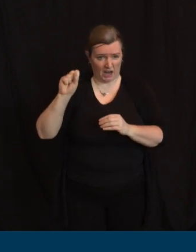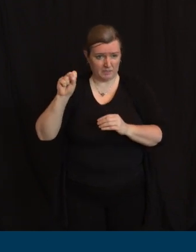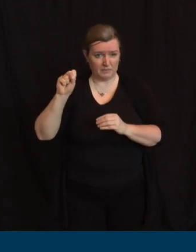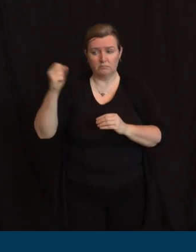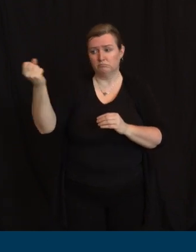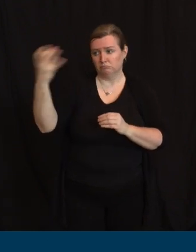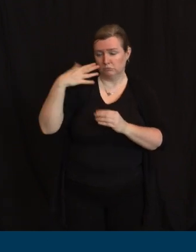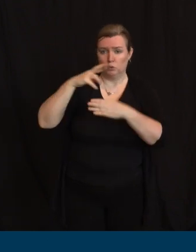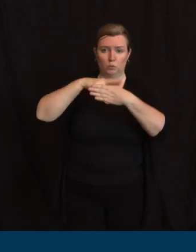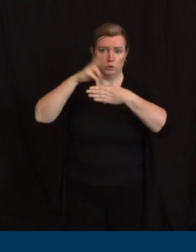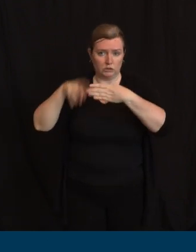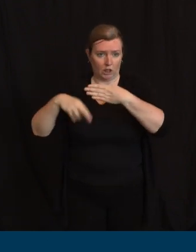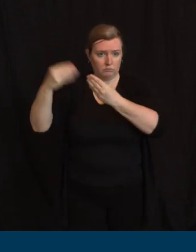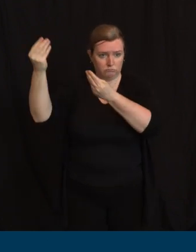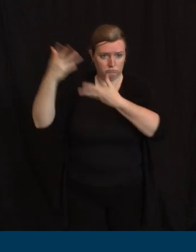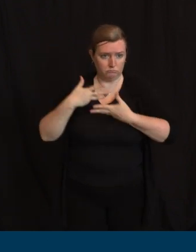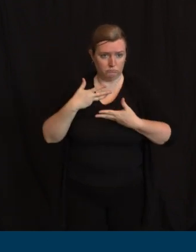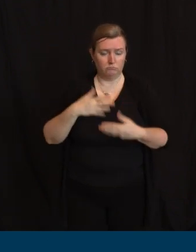that